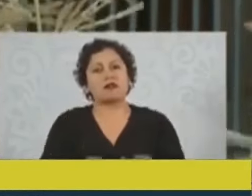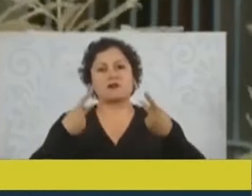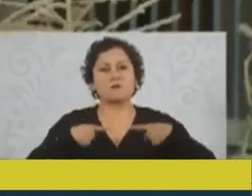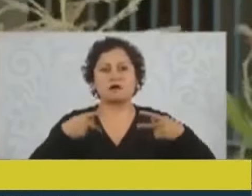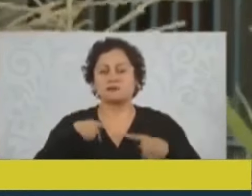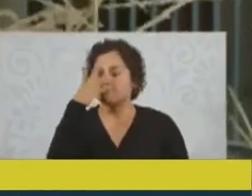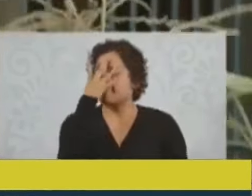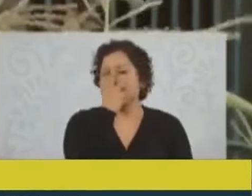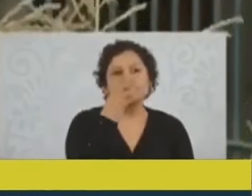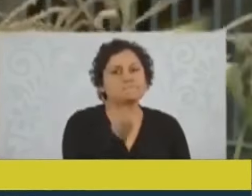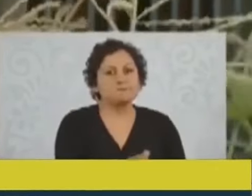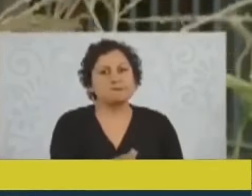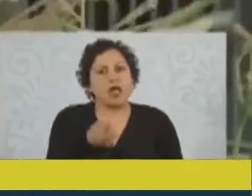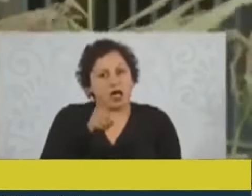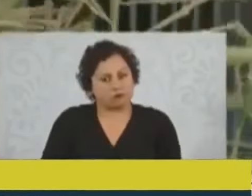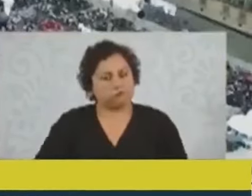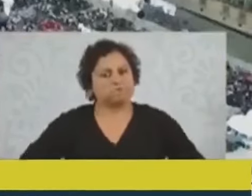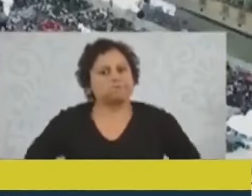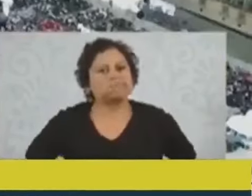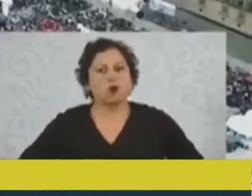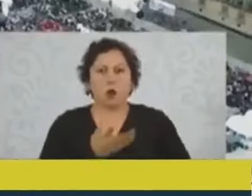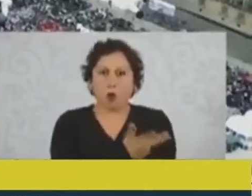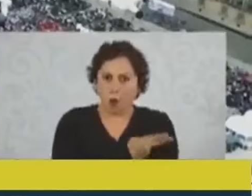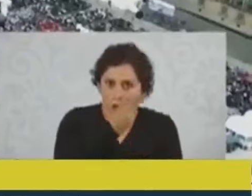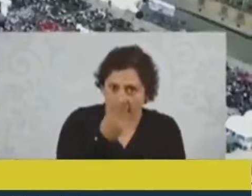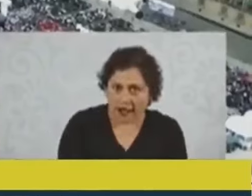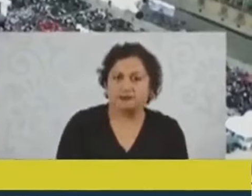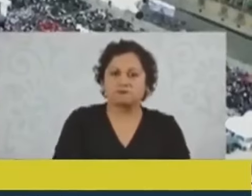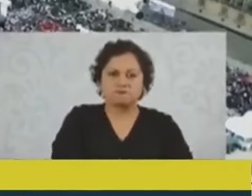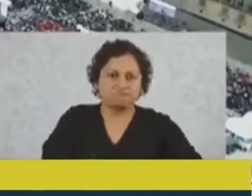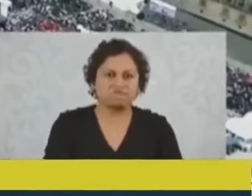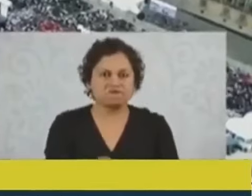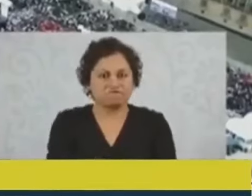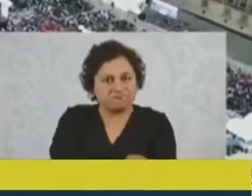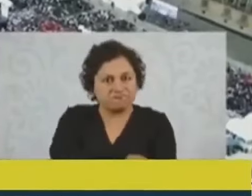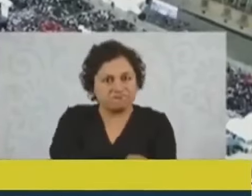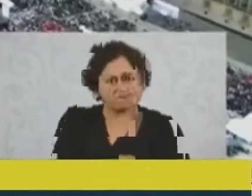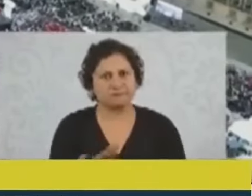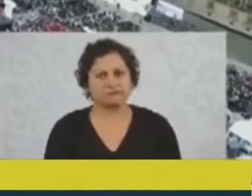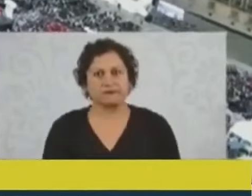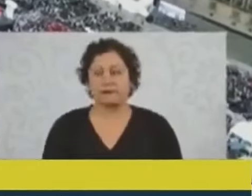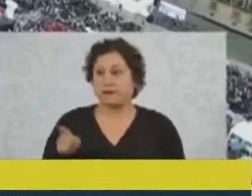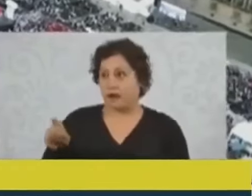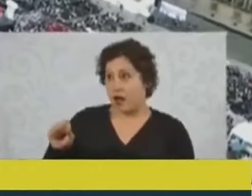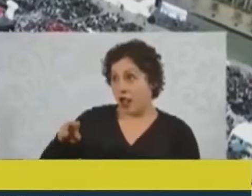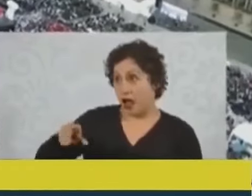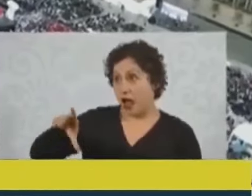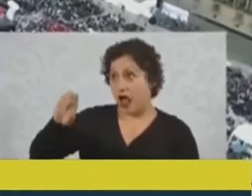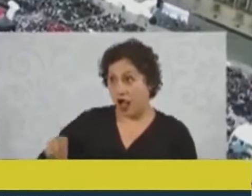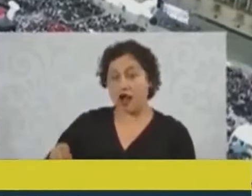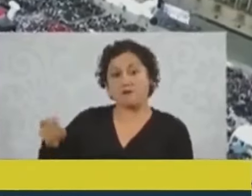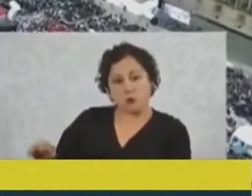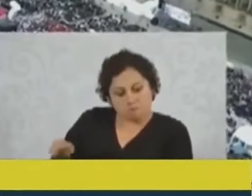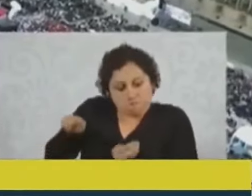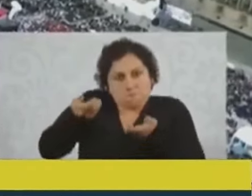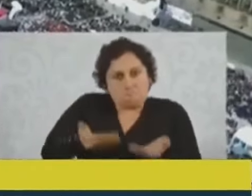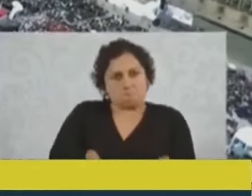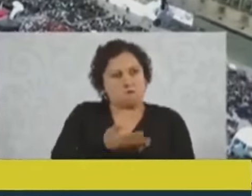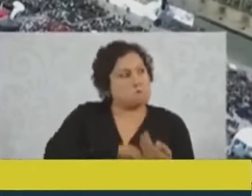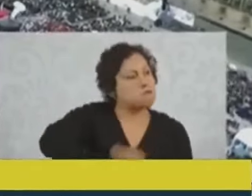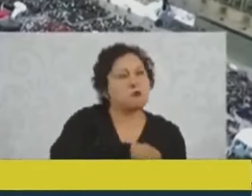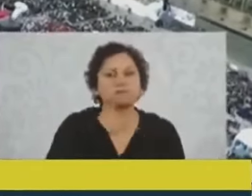people, honest and worker. Andrés Manuel López Obrador gave back